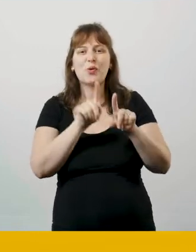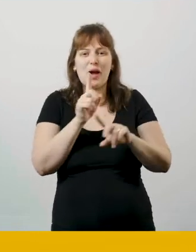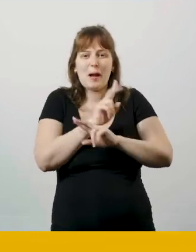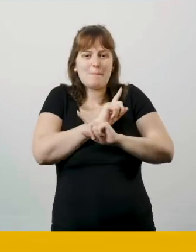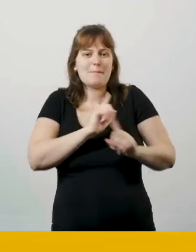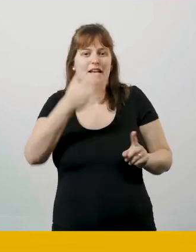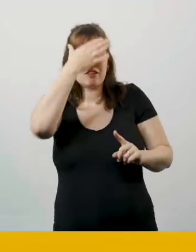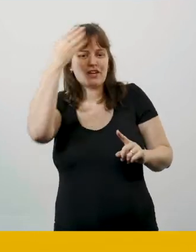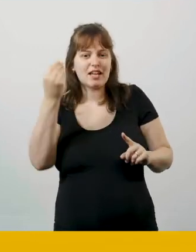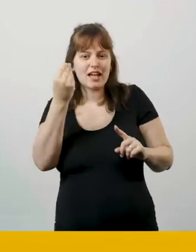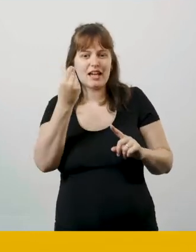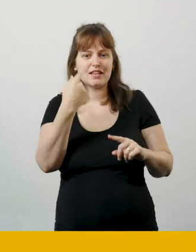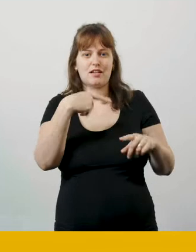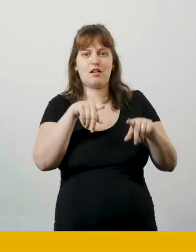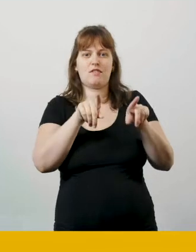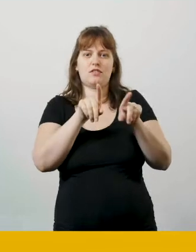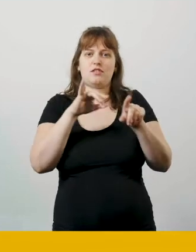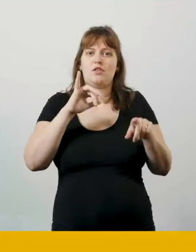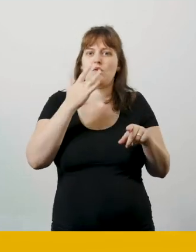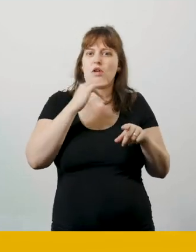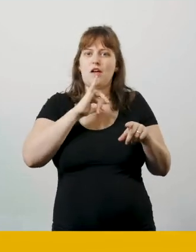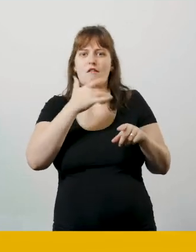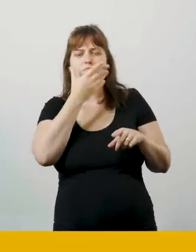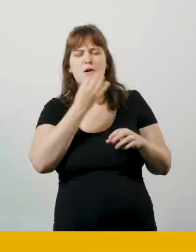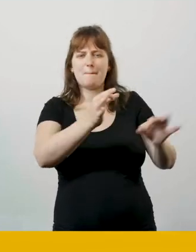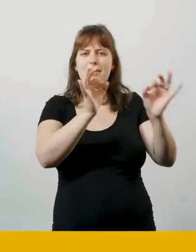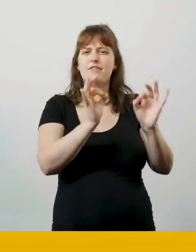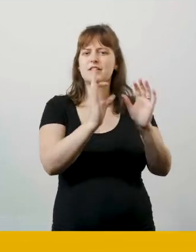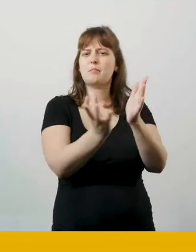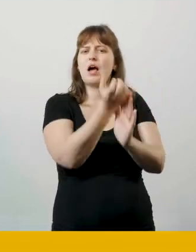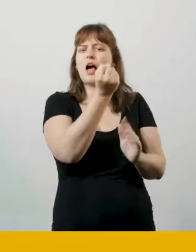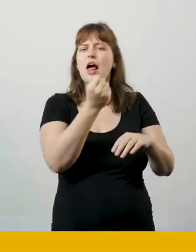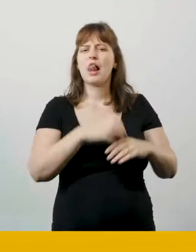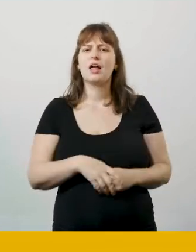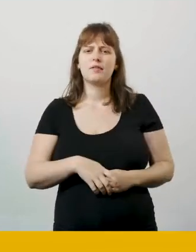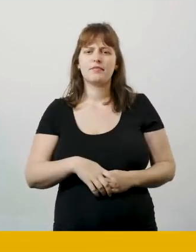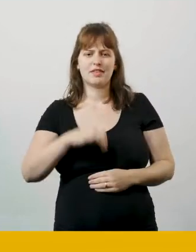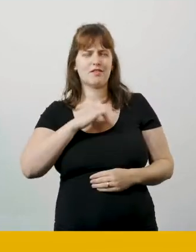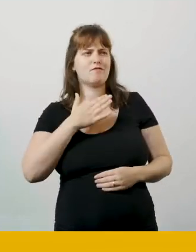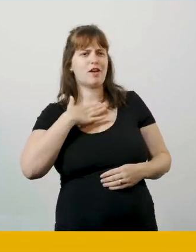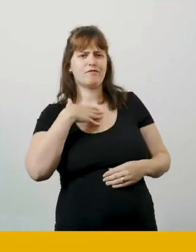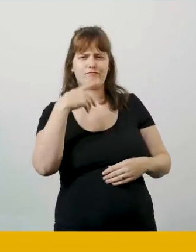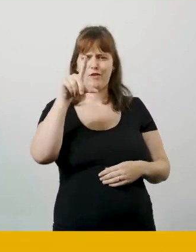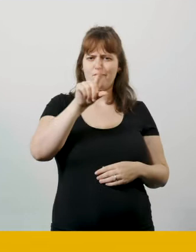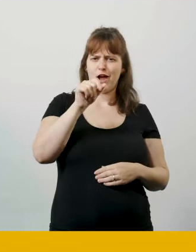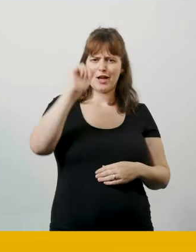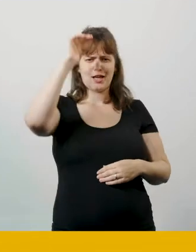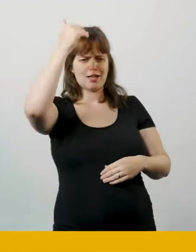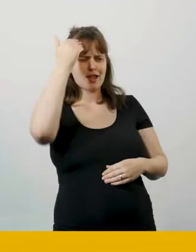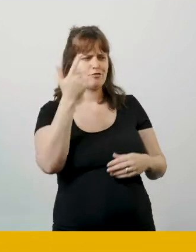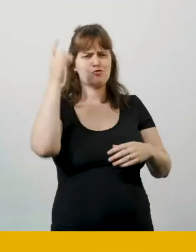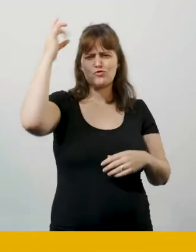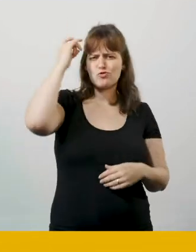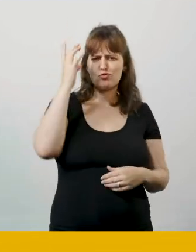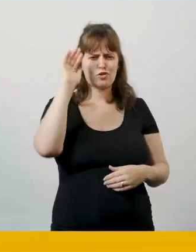its sense of aesthetical excellence, research, and with a craft and